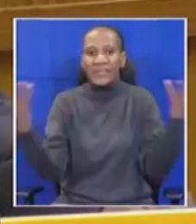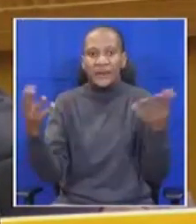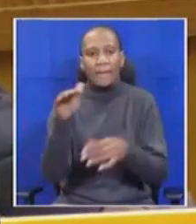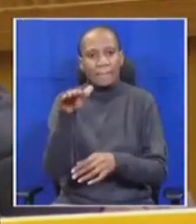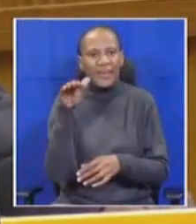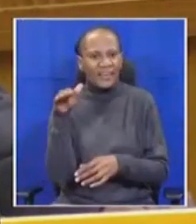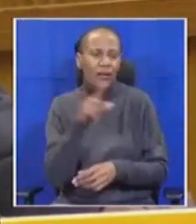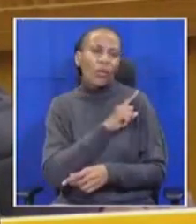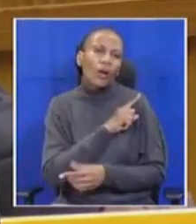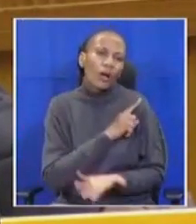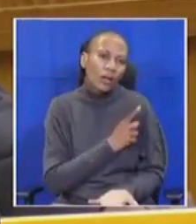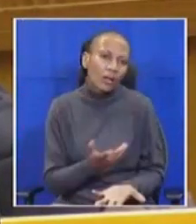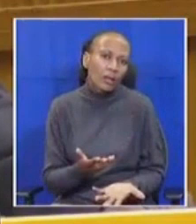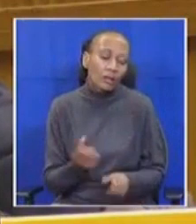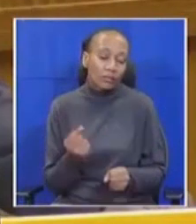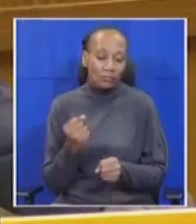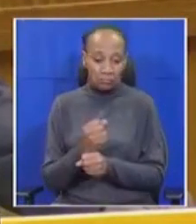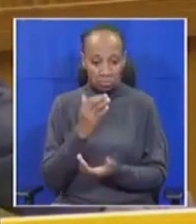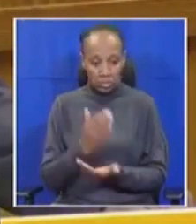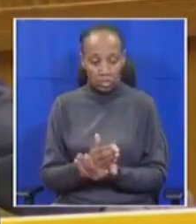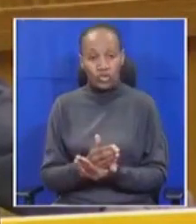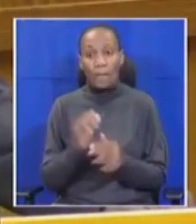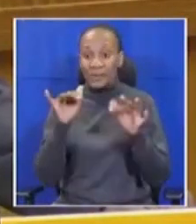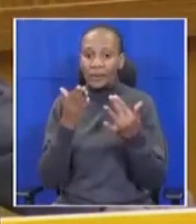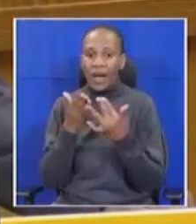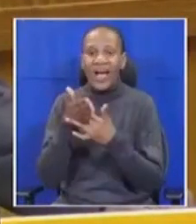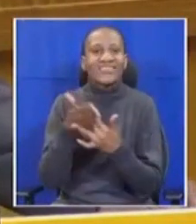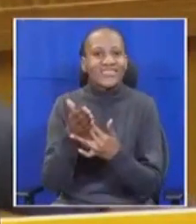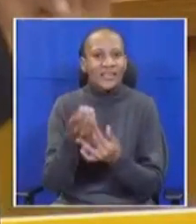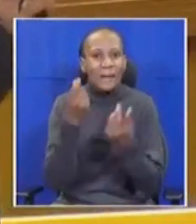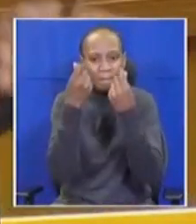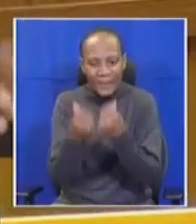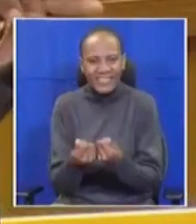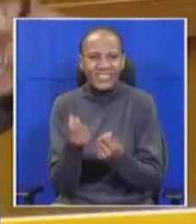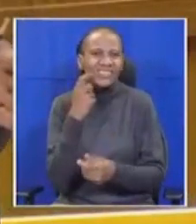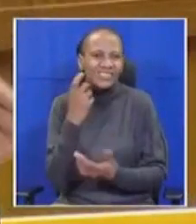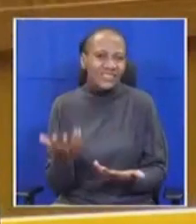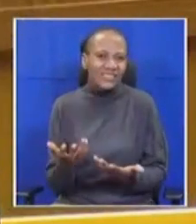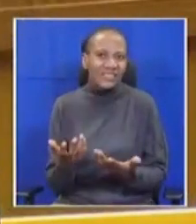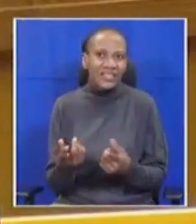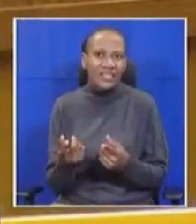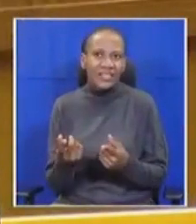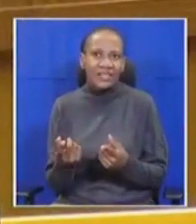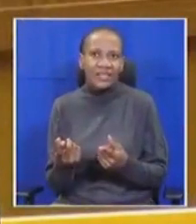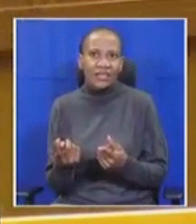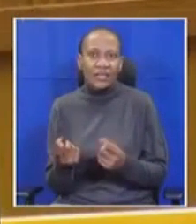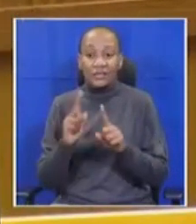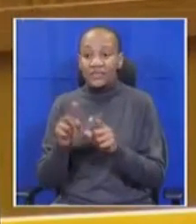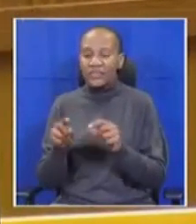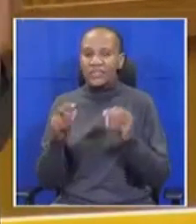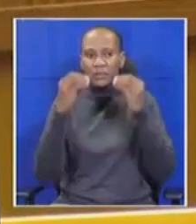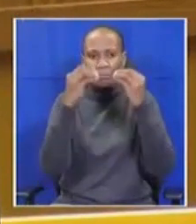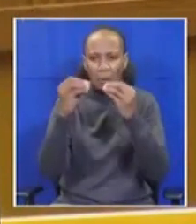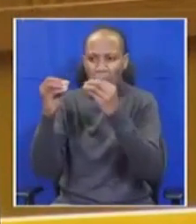The reason for that is to make finance accessible to a number of